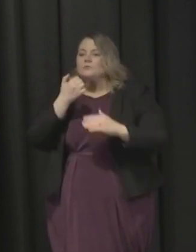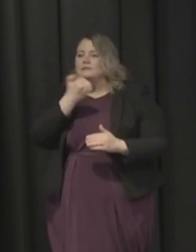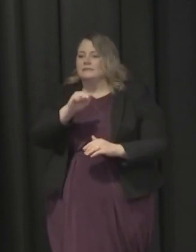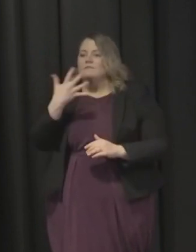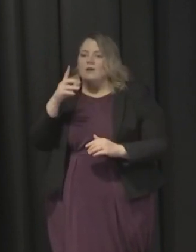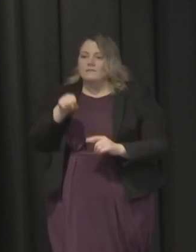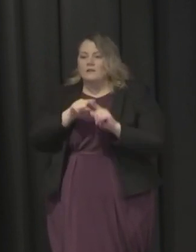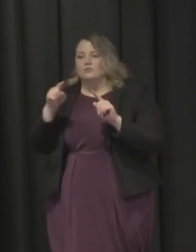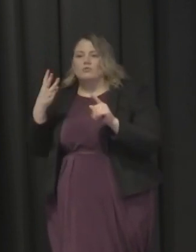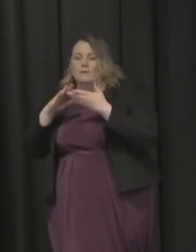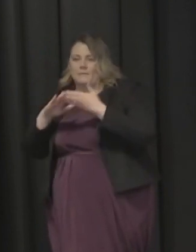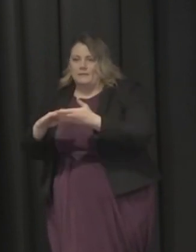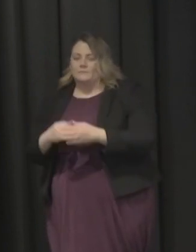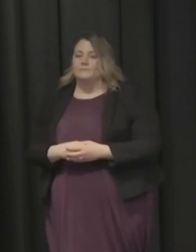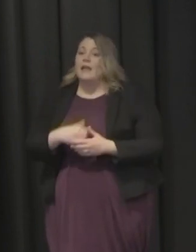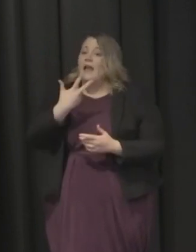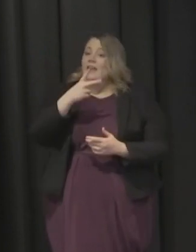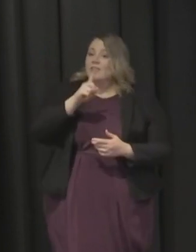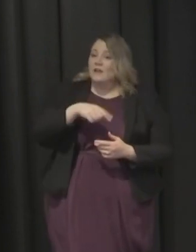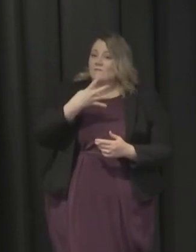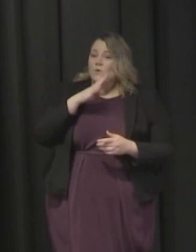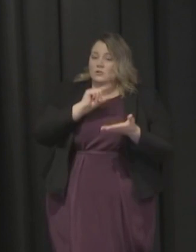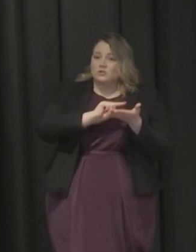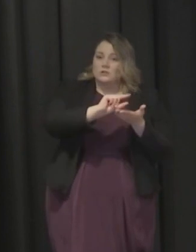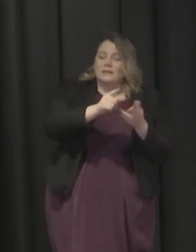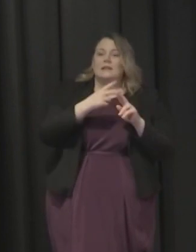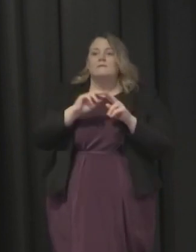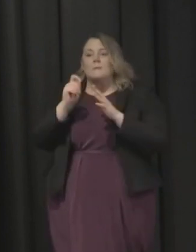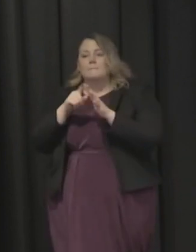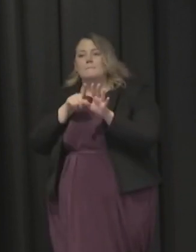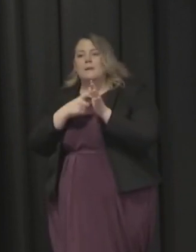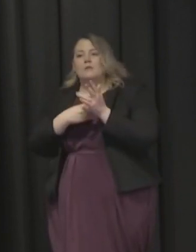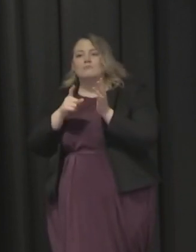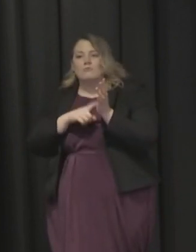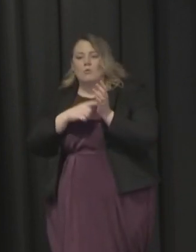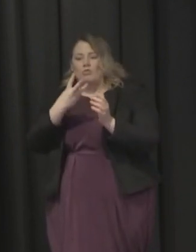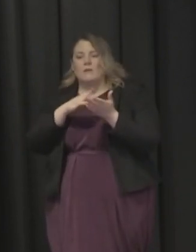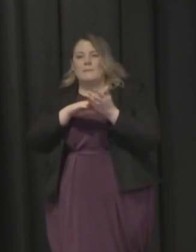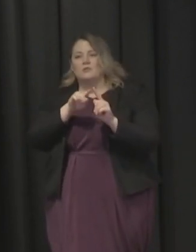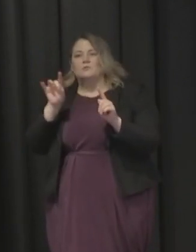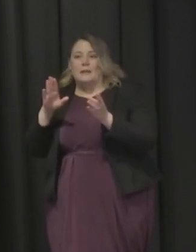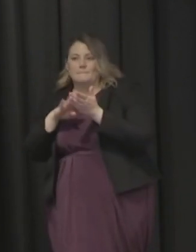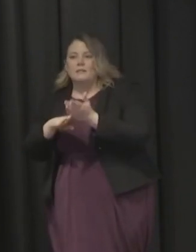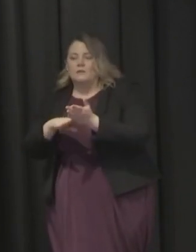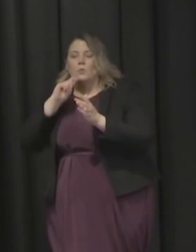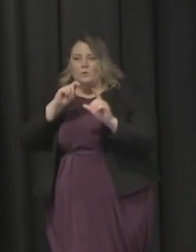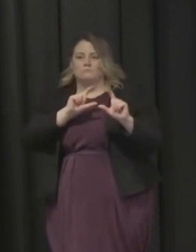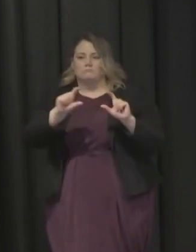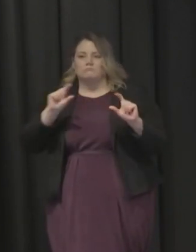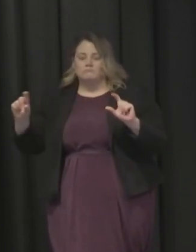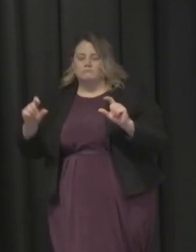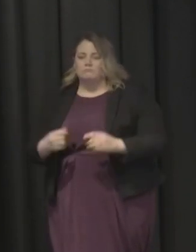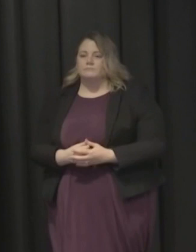for GST if they lose work and do not qualify for state support in other